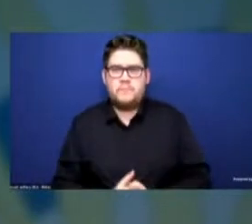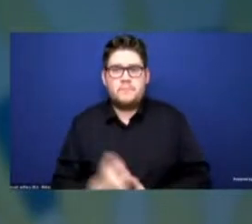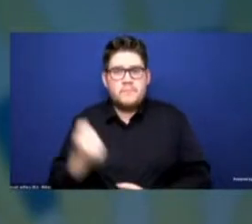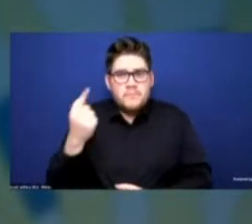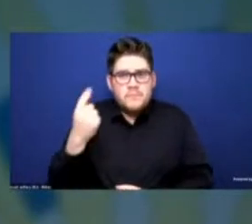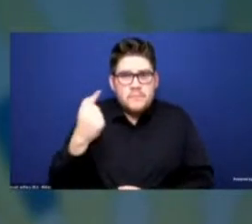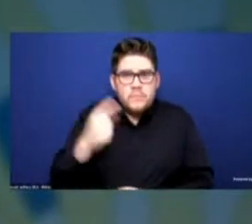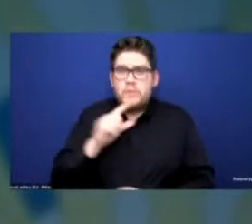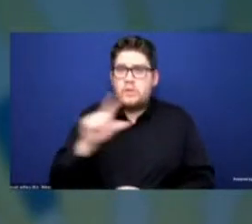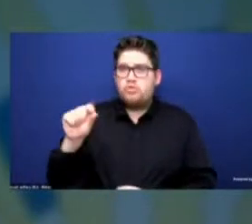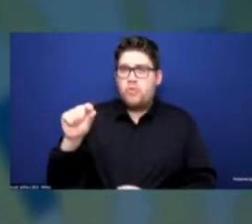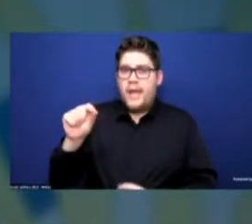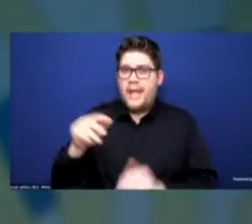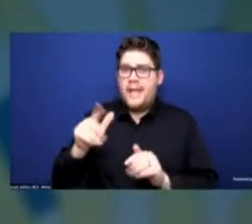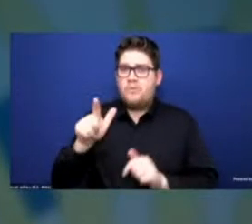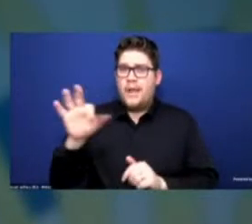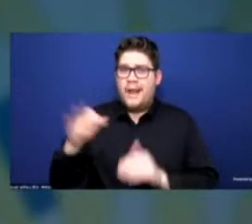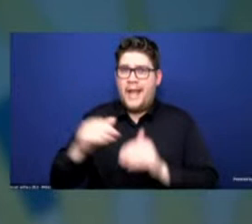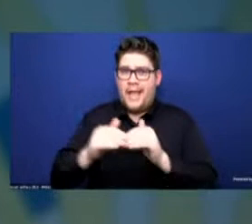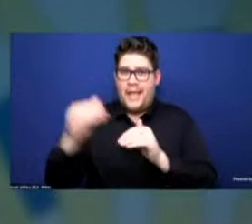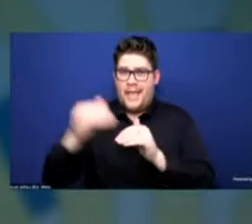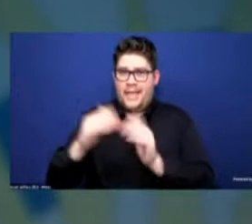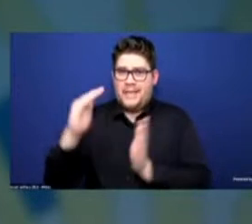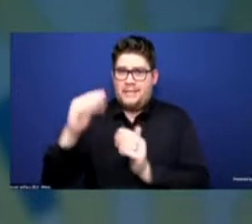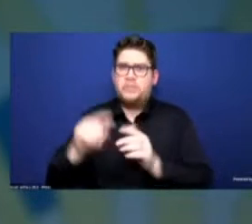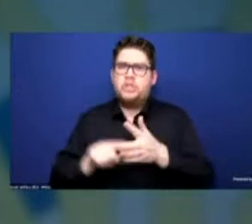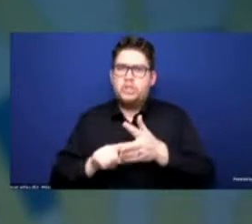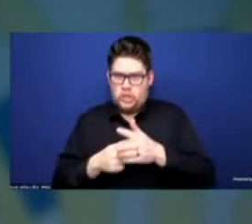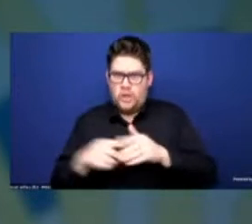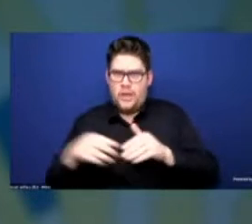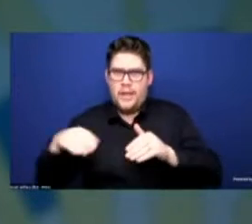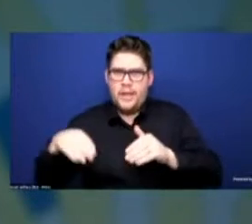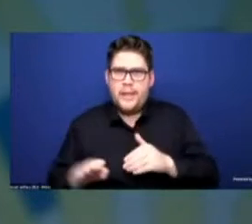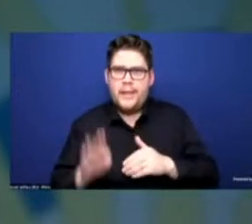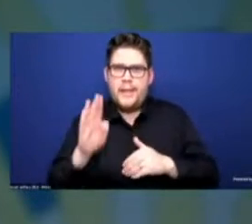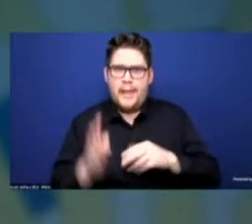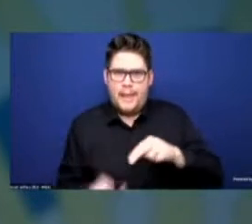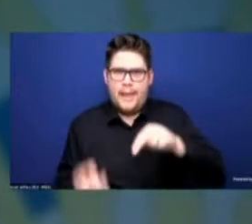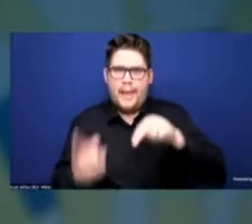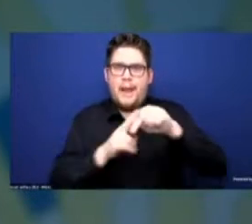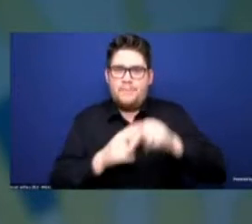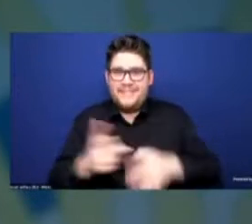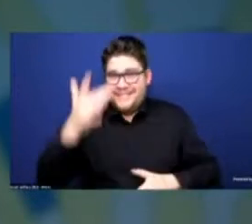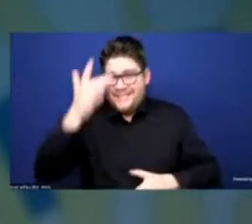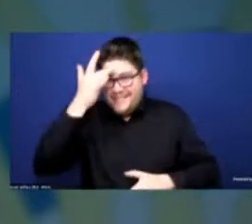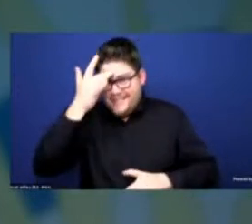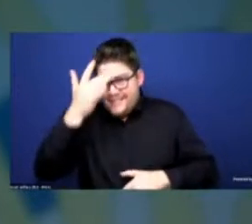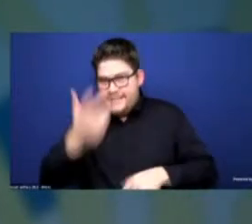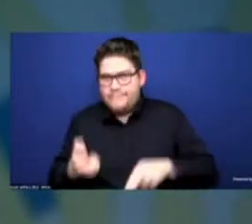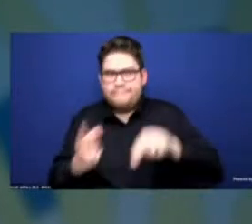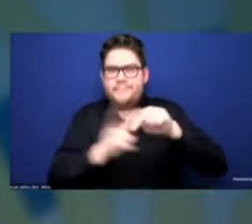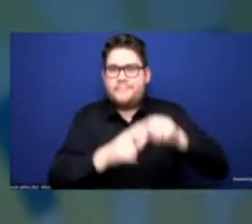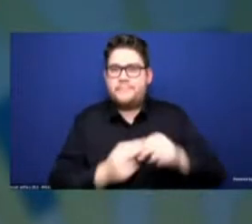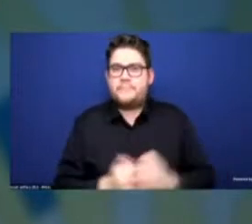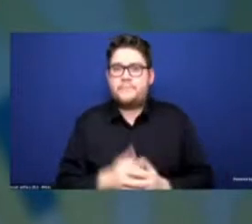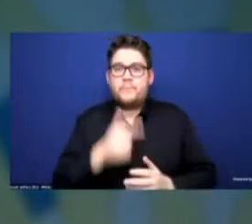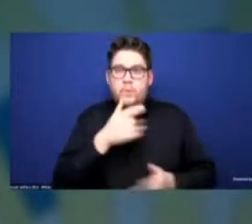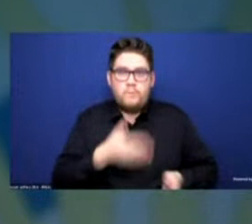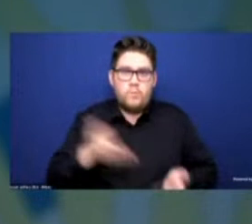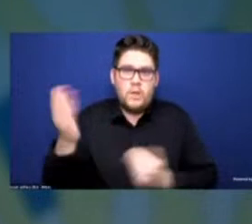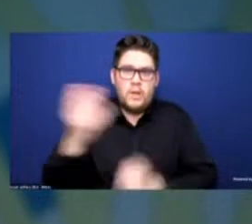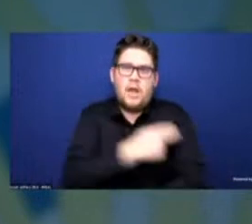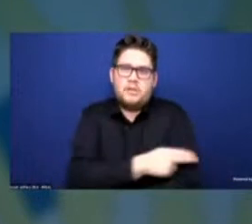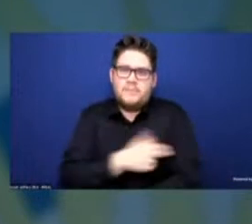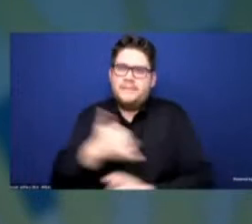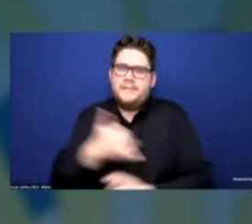with COVID, but really the dramatic increase that we've seen in hospitalizations continues to be driven by people over